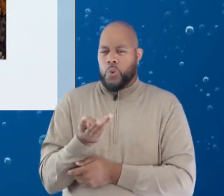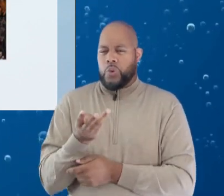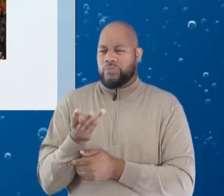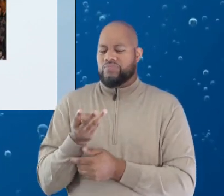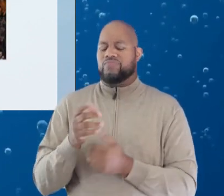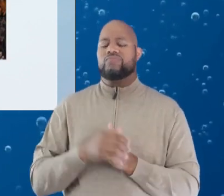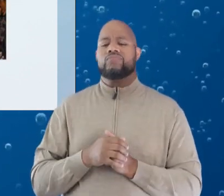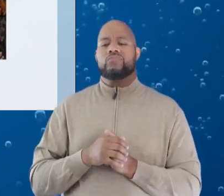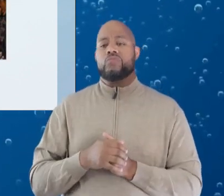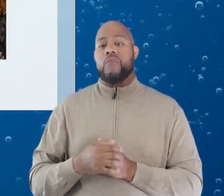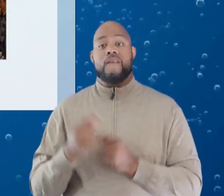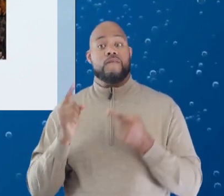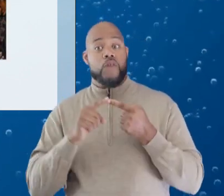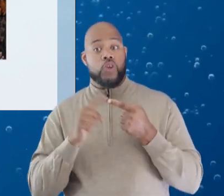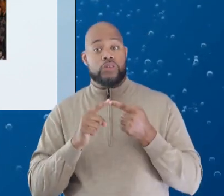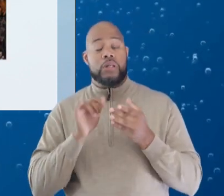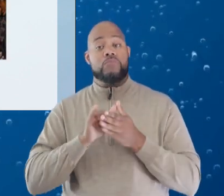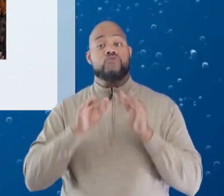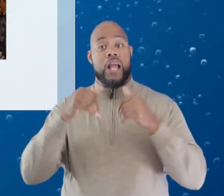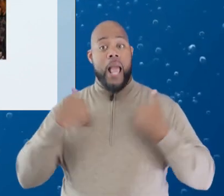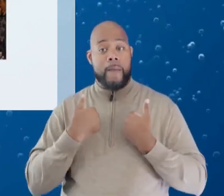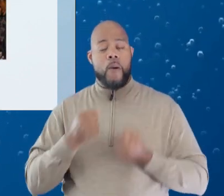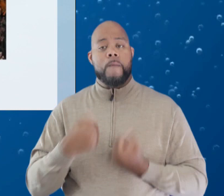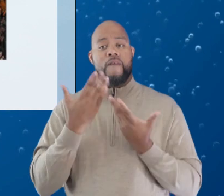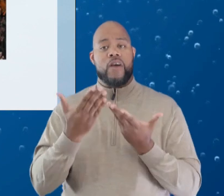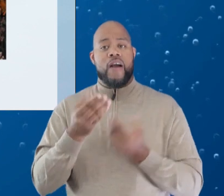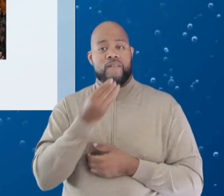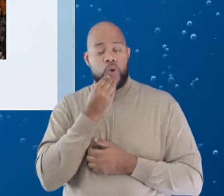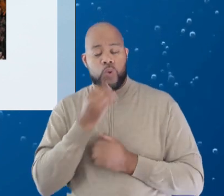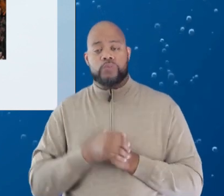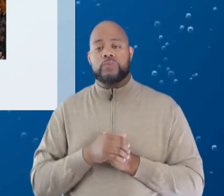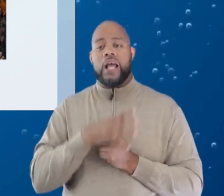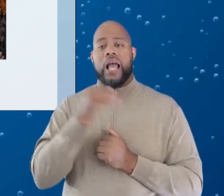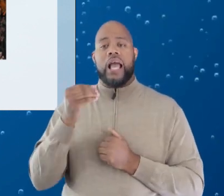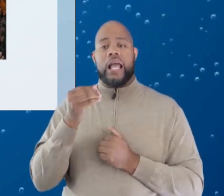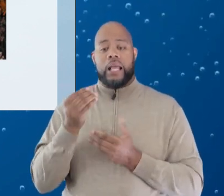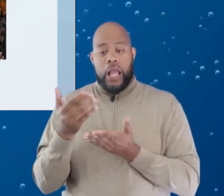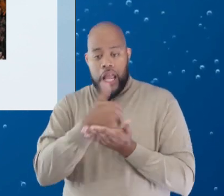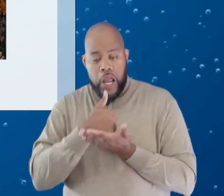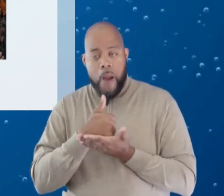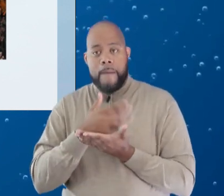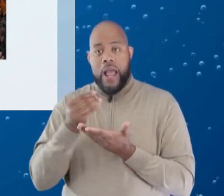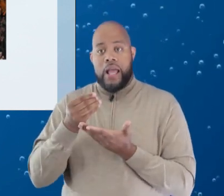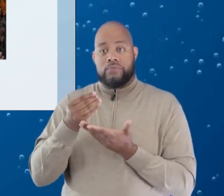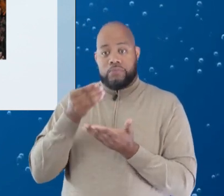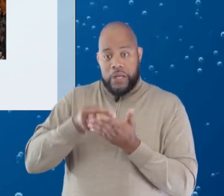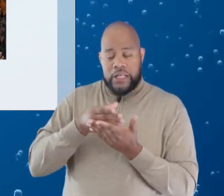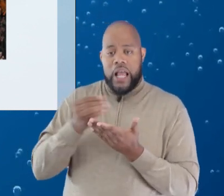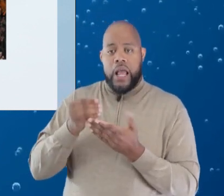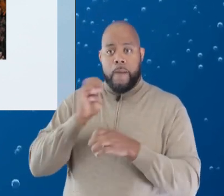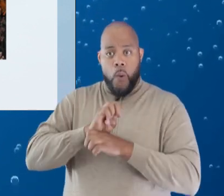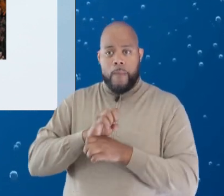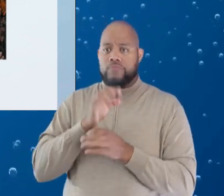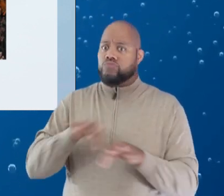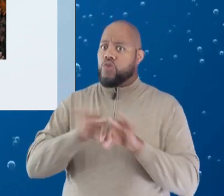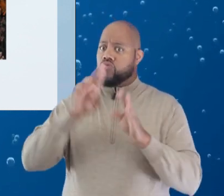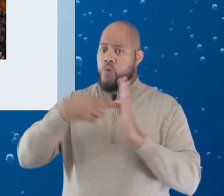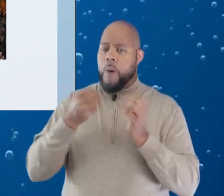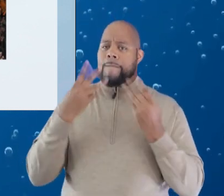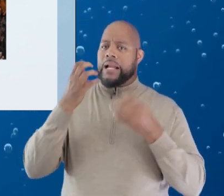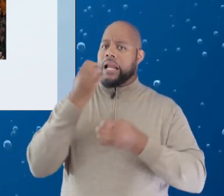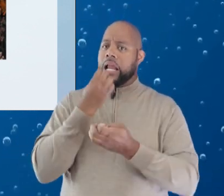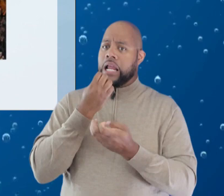few reasons. One is that marine species provide food, income, employment, and play a crucial role in